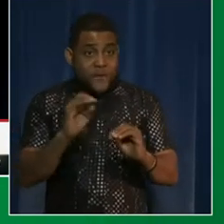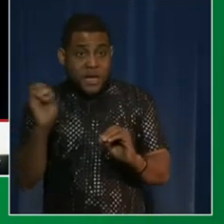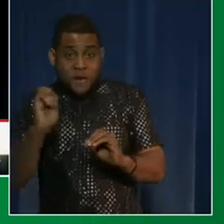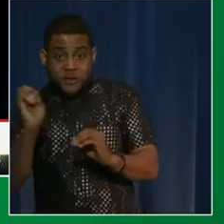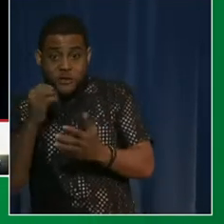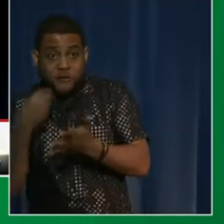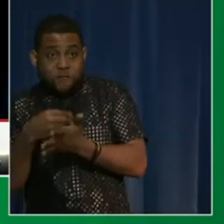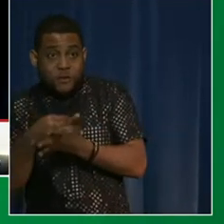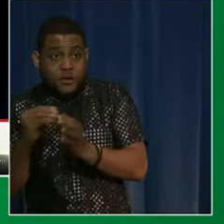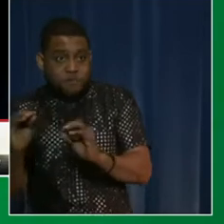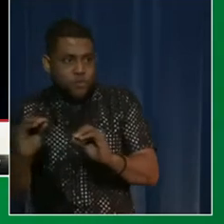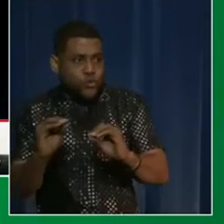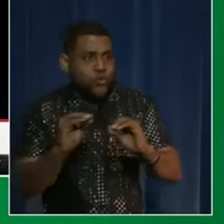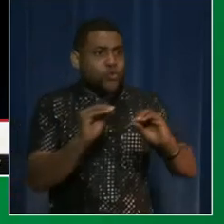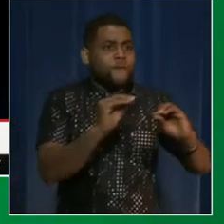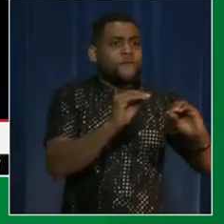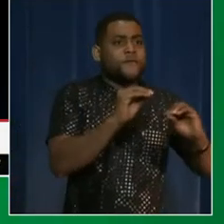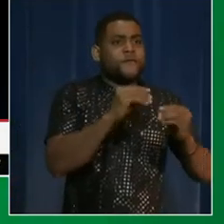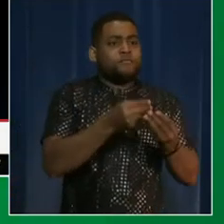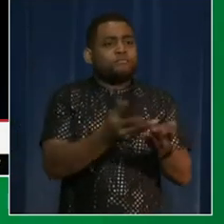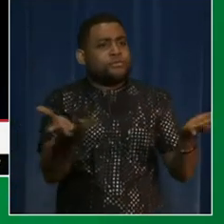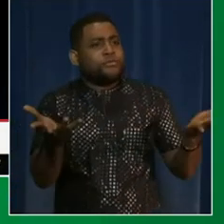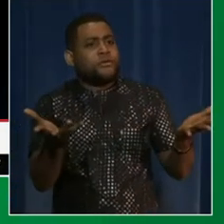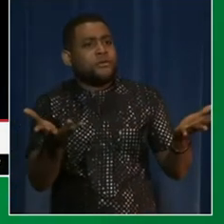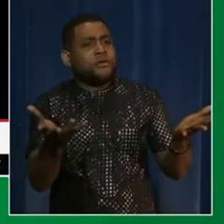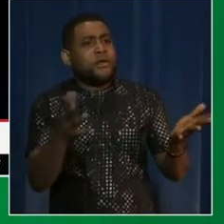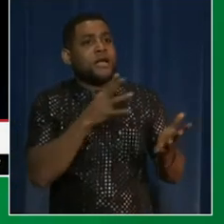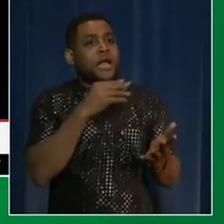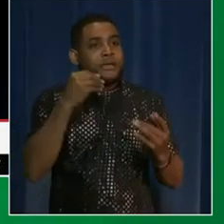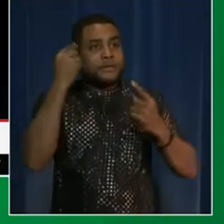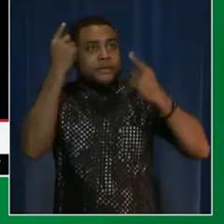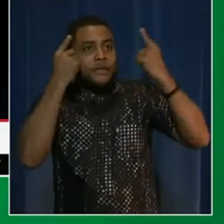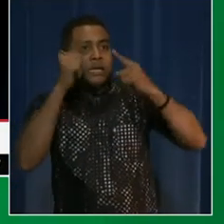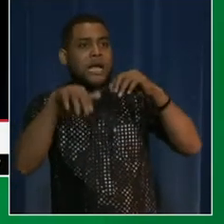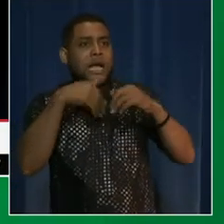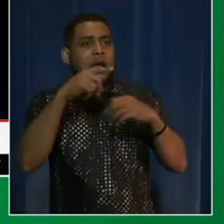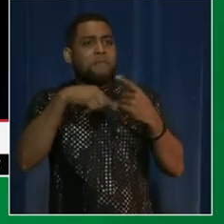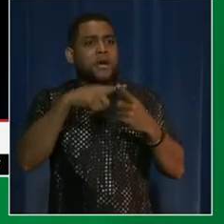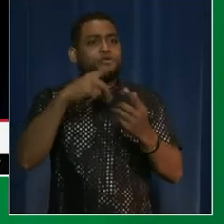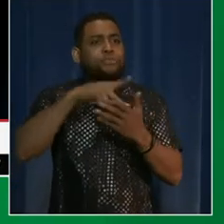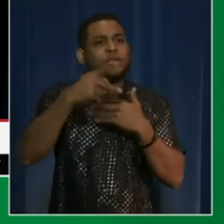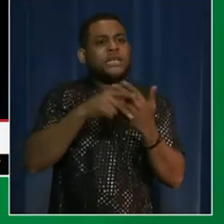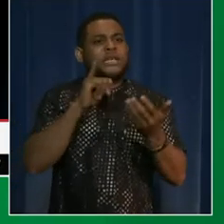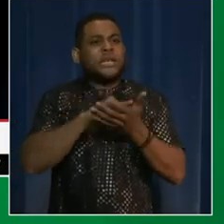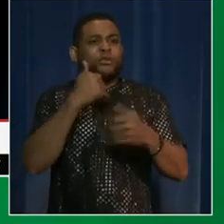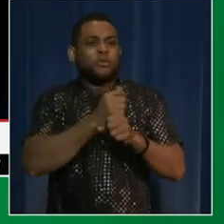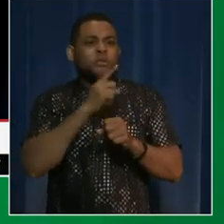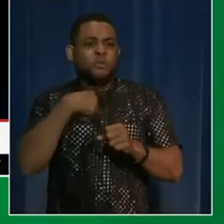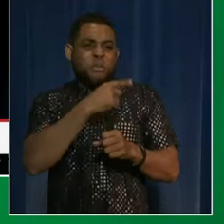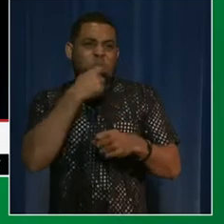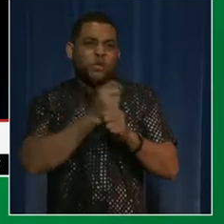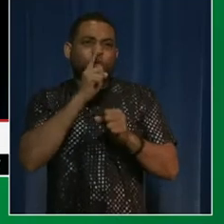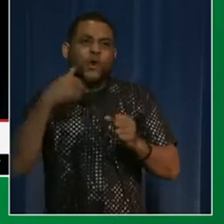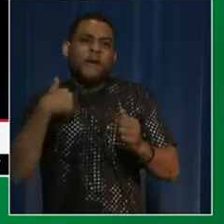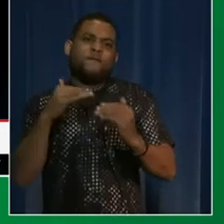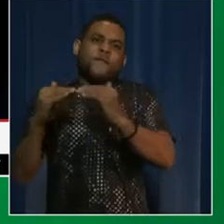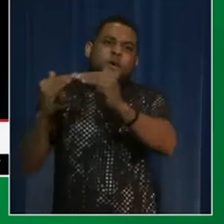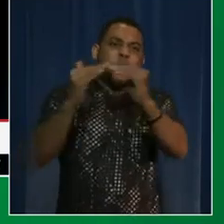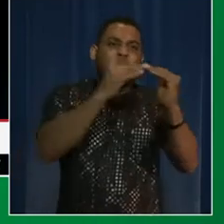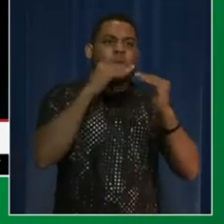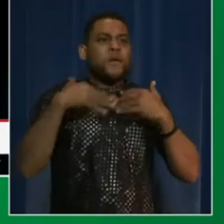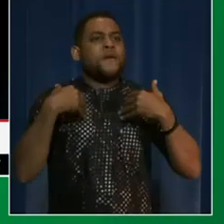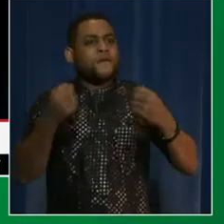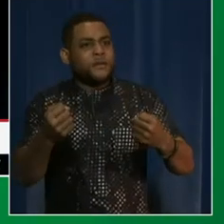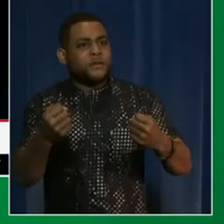but also think about programs that are going to ensure that we have an equitable recovery. So once again, thank